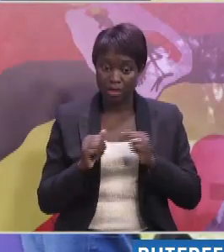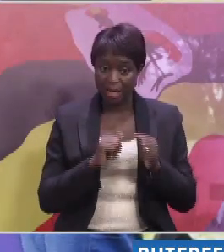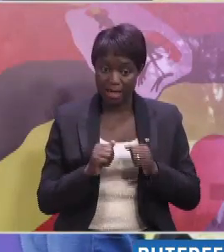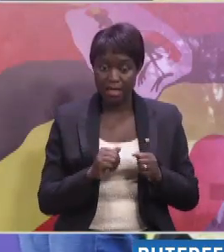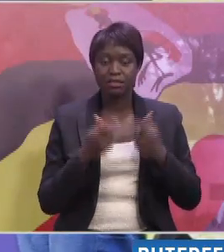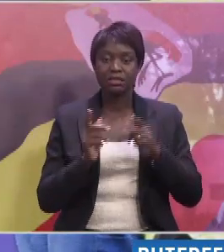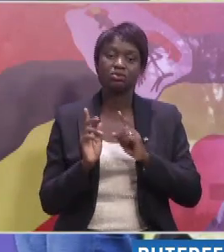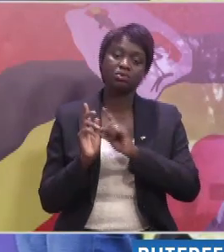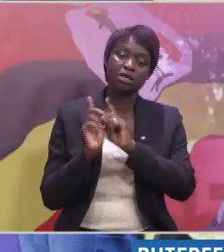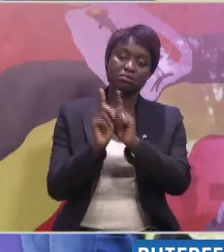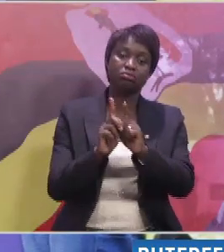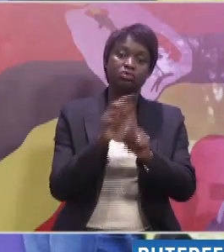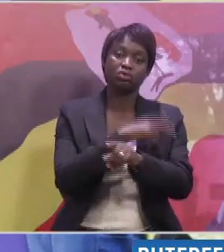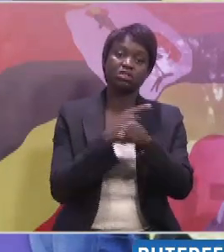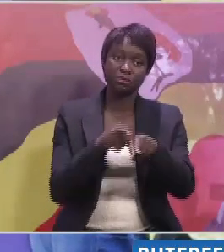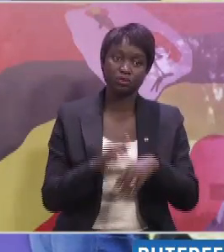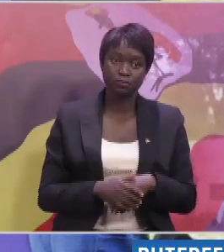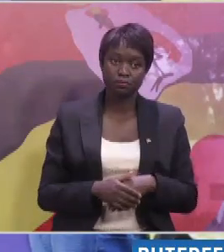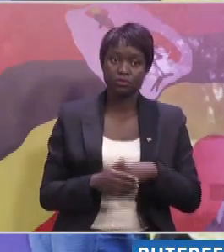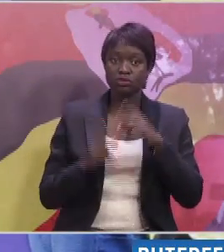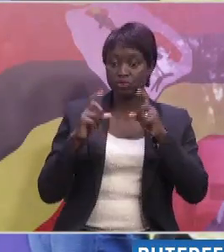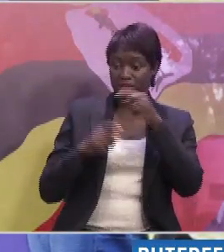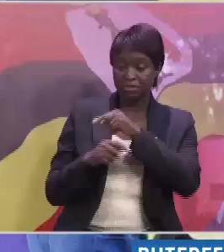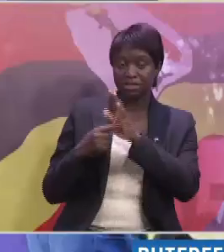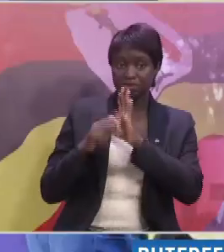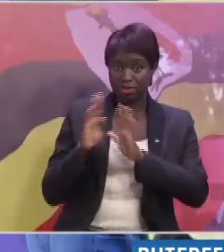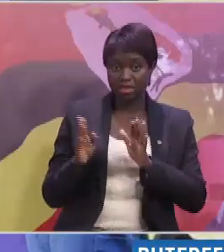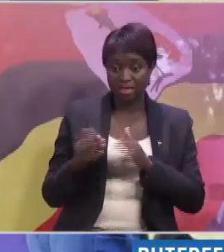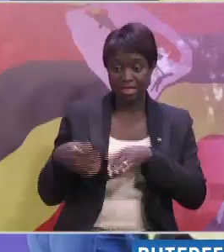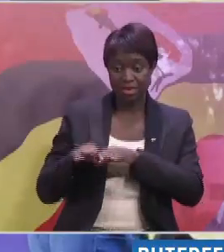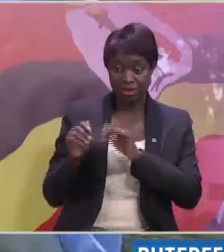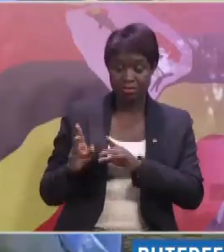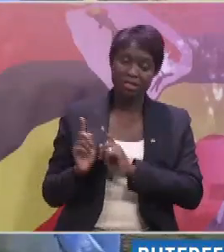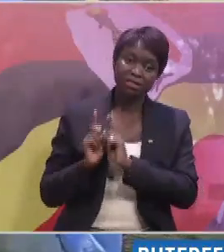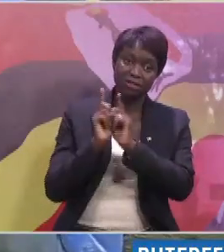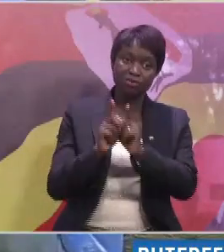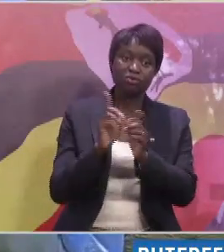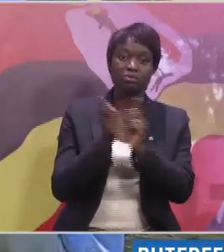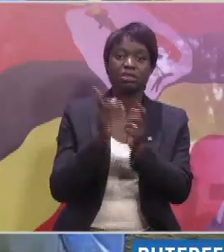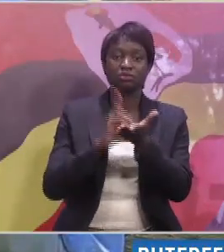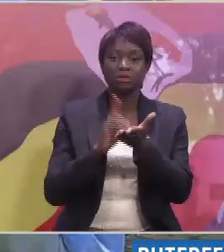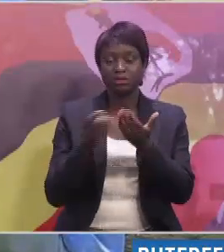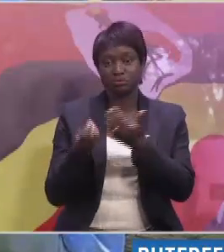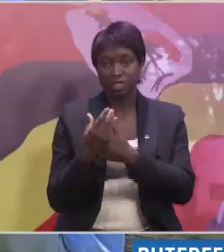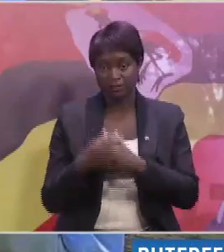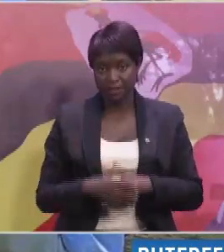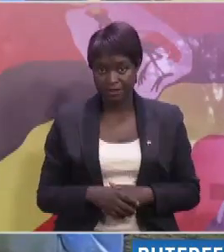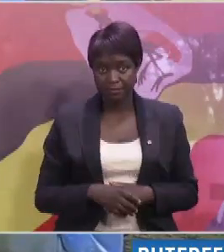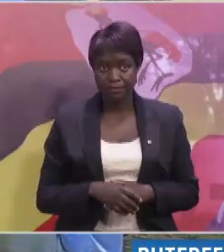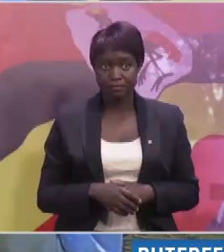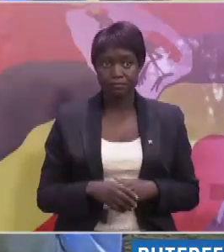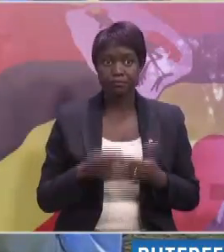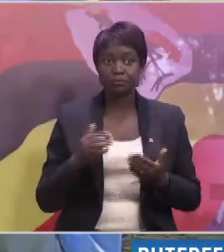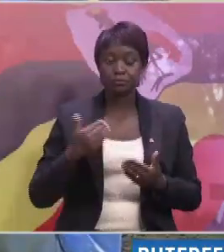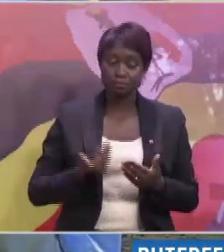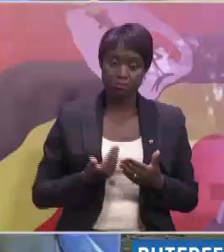olaba baalema okukkiriziganyiza wano naye nga bakyogeddeko ne bagendawo ow'omusawo. Jenny Namukasa avunaanyizibwa ku nsonga z'abaana